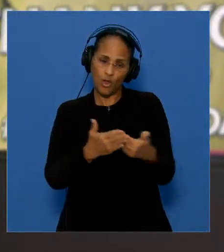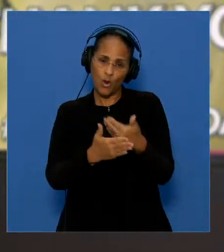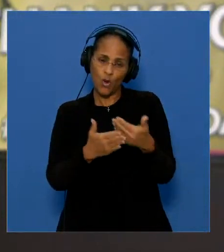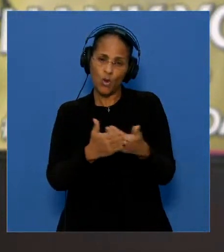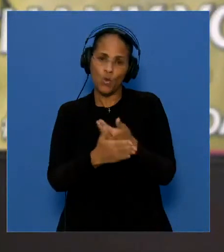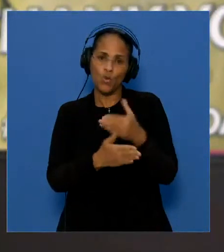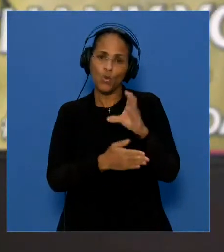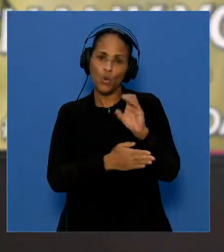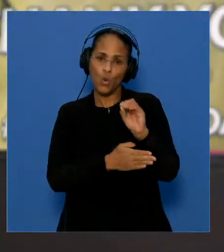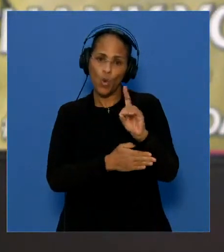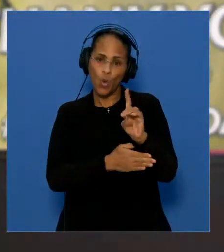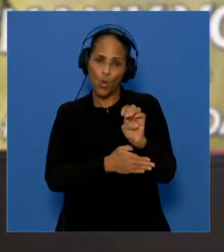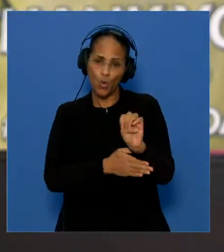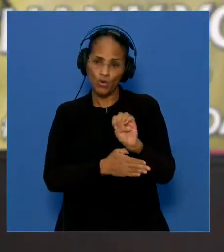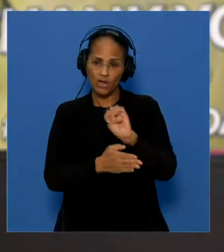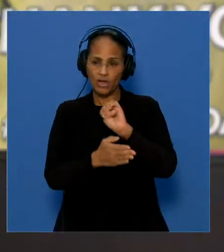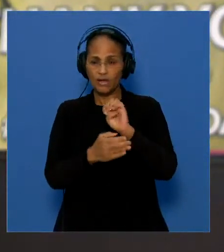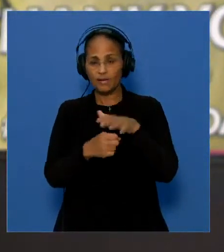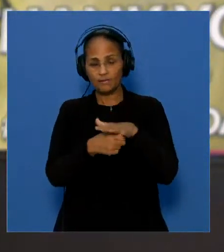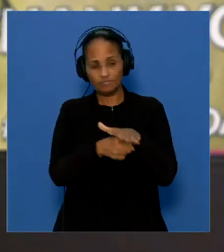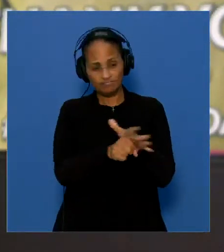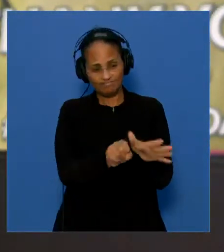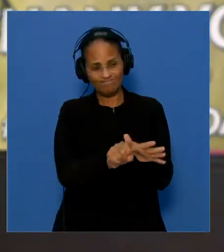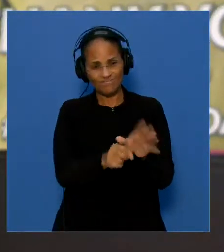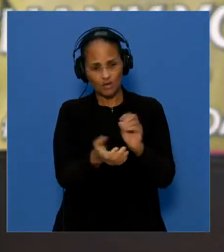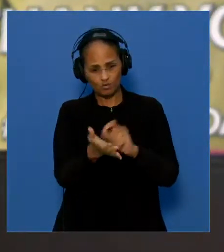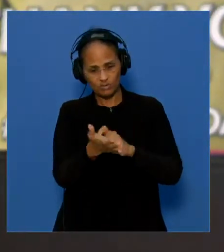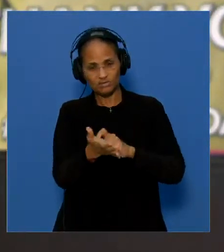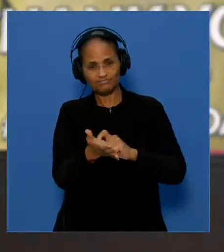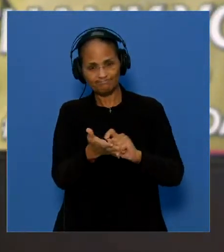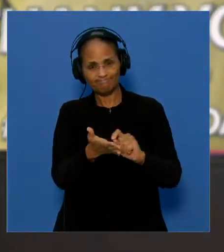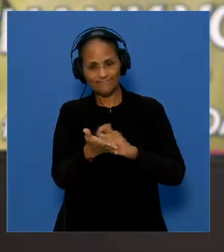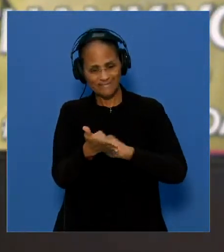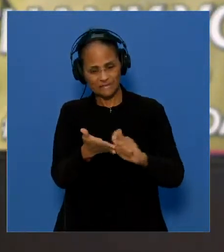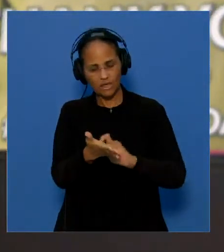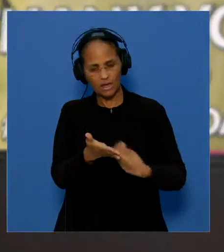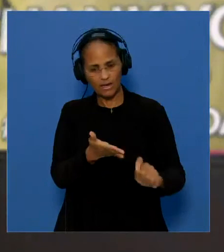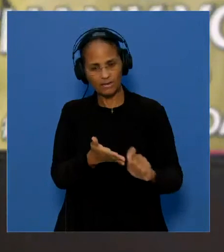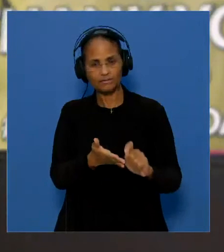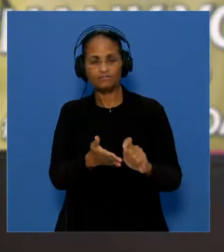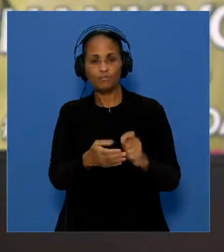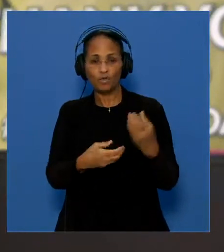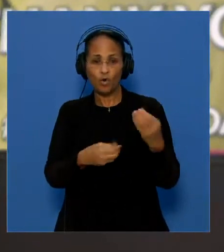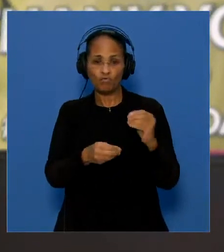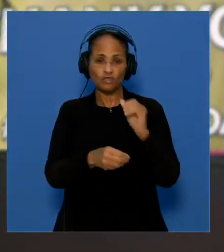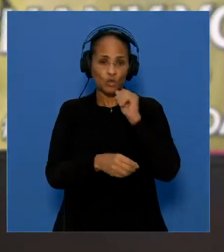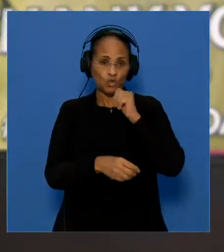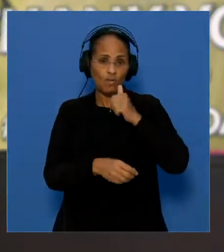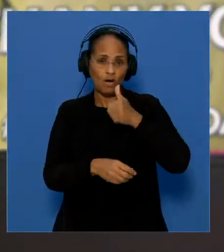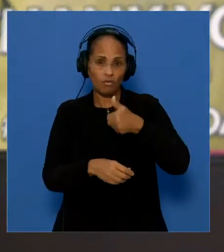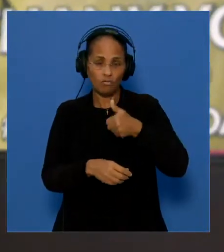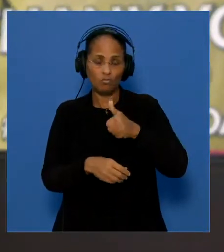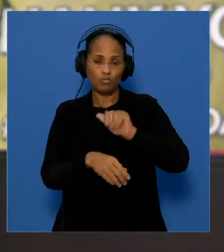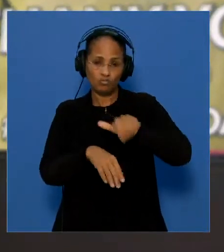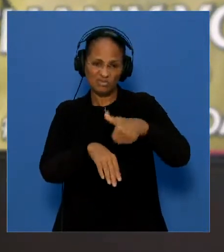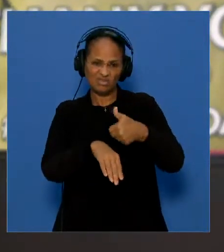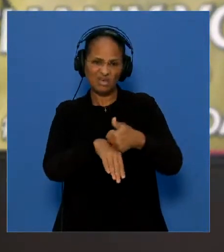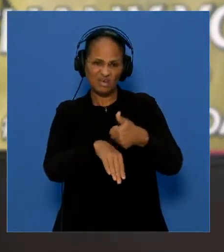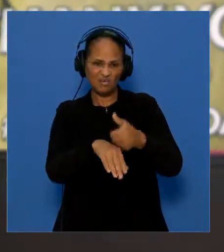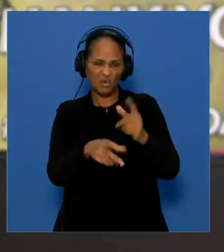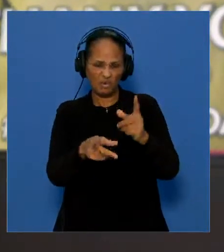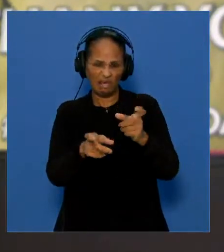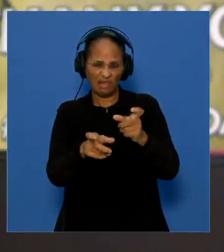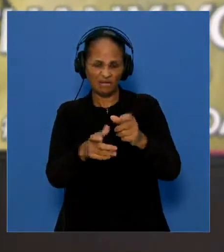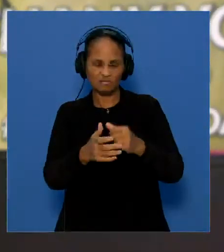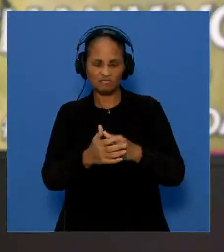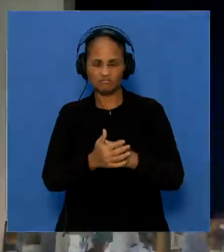which should be signed, I guess, by the time I get back to the office, if not tomorrow, but it will be in place very, very quickly. Thank you.